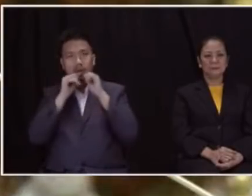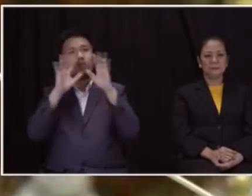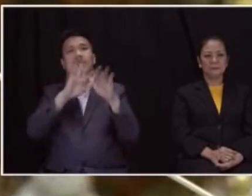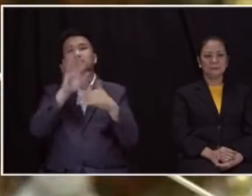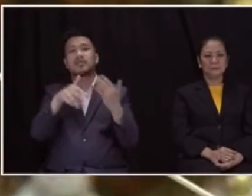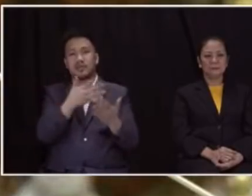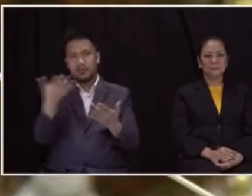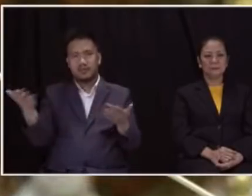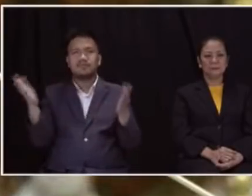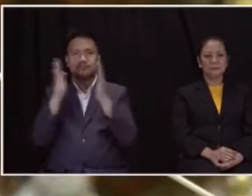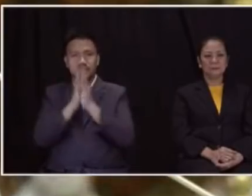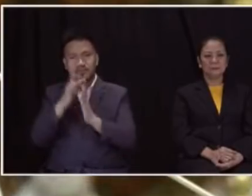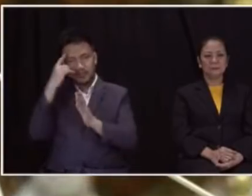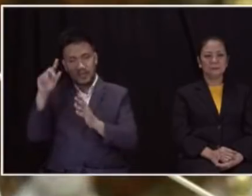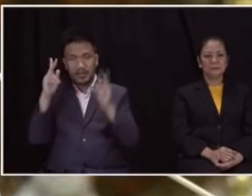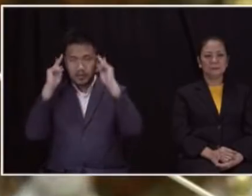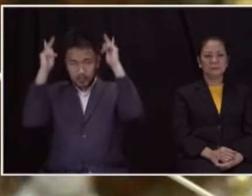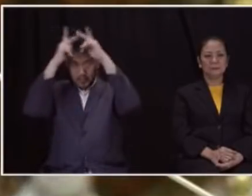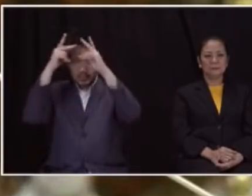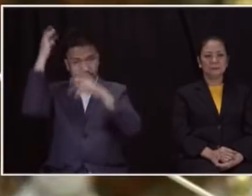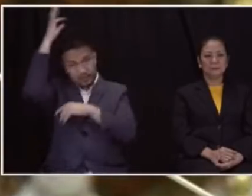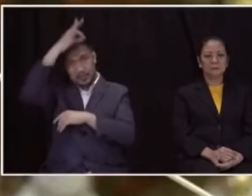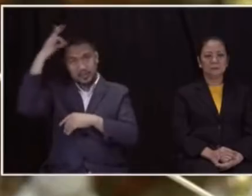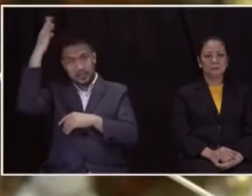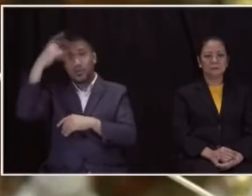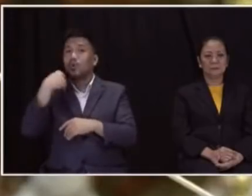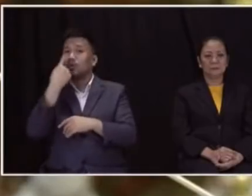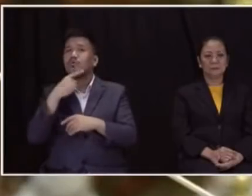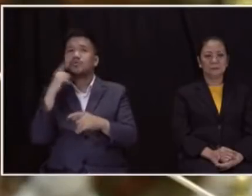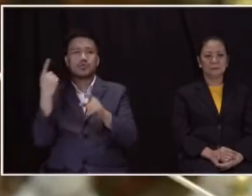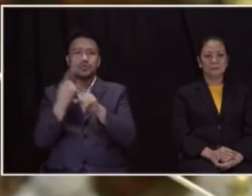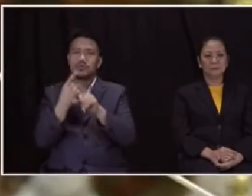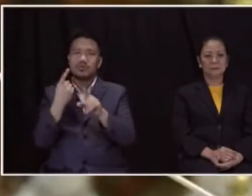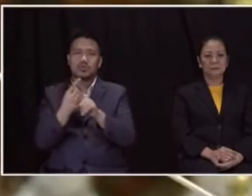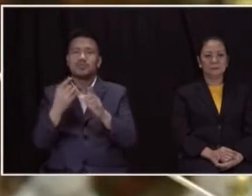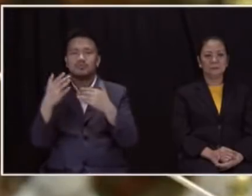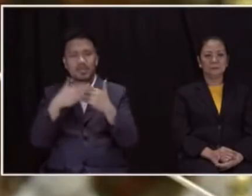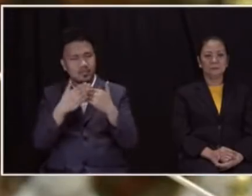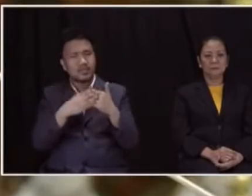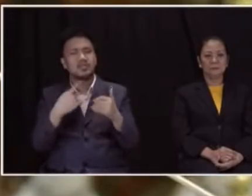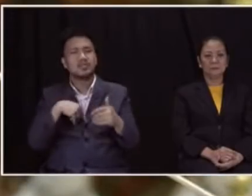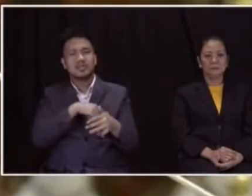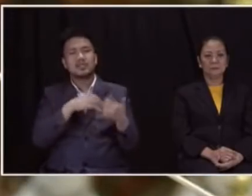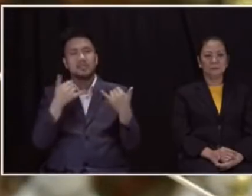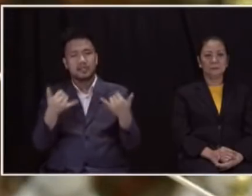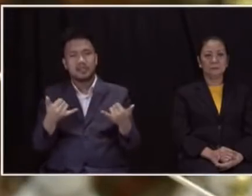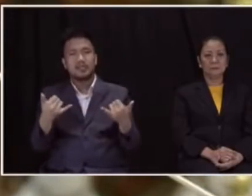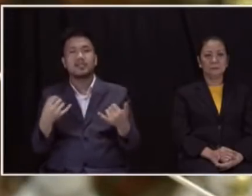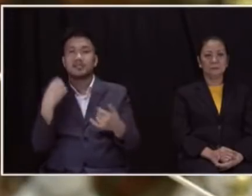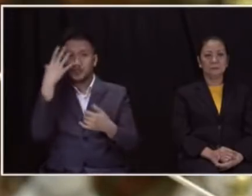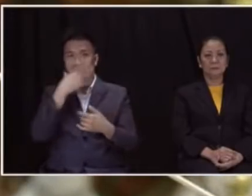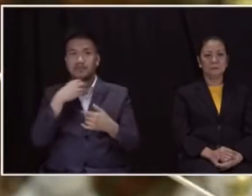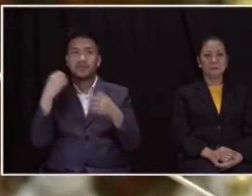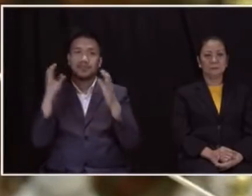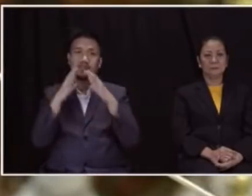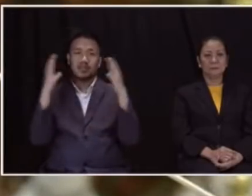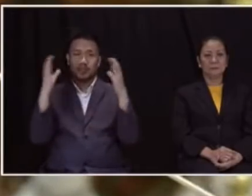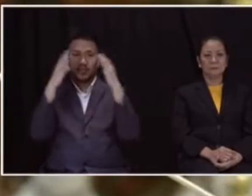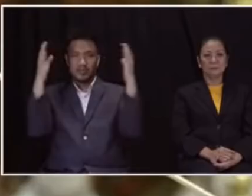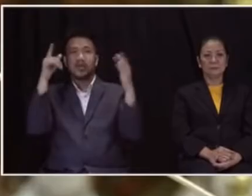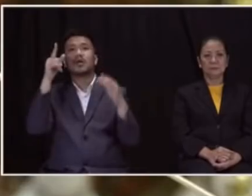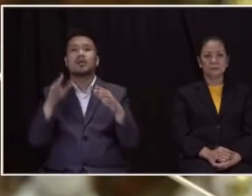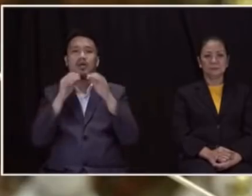Let us pray also for Pope Francis, who I'm sure is very, very close to us today in this beautiful celebration.